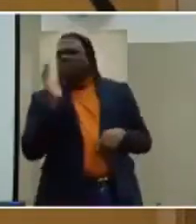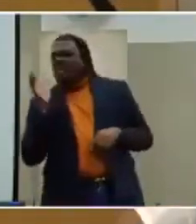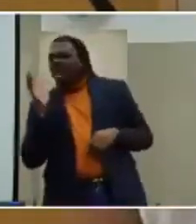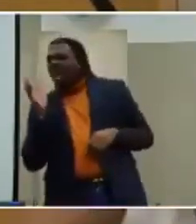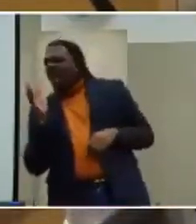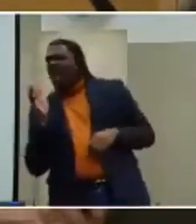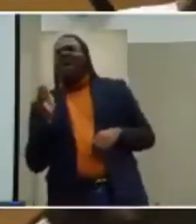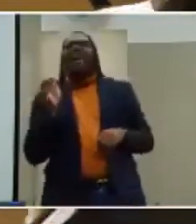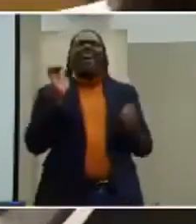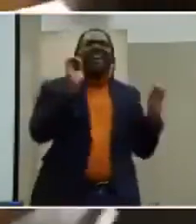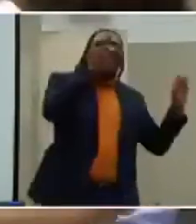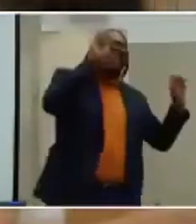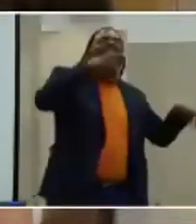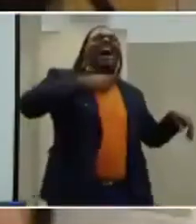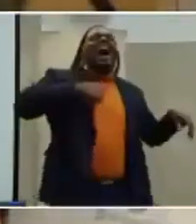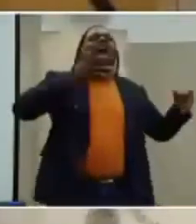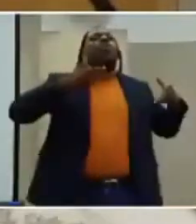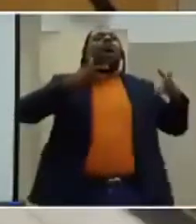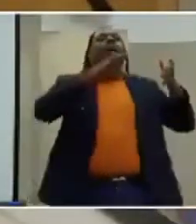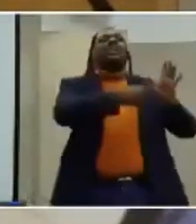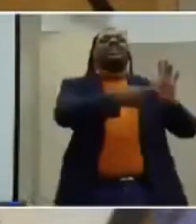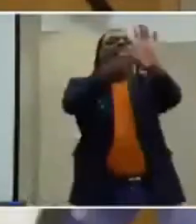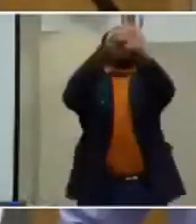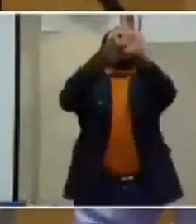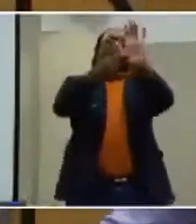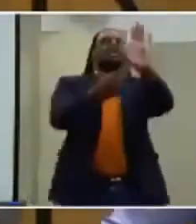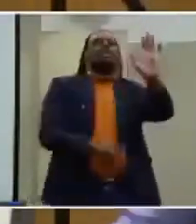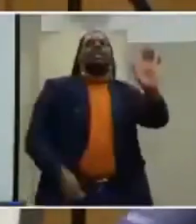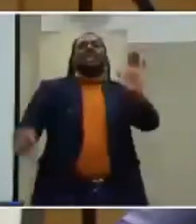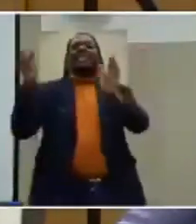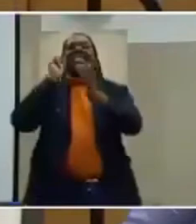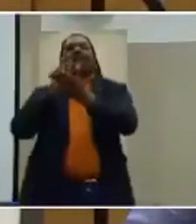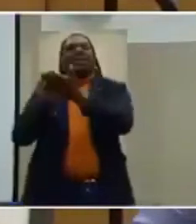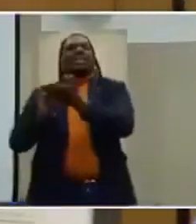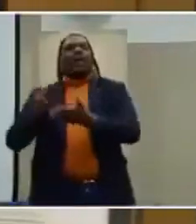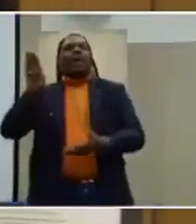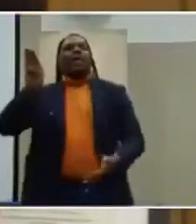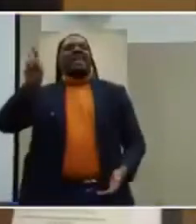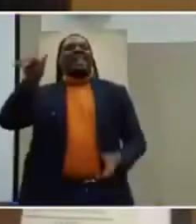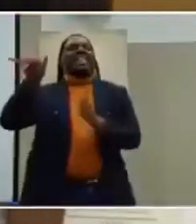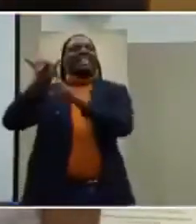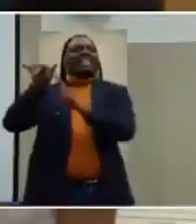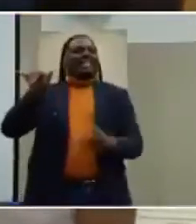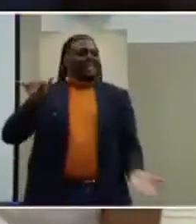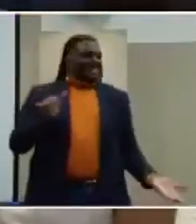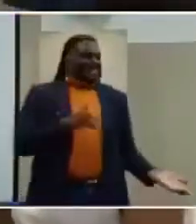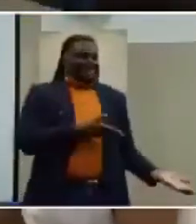Okay, so I'd like to present this to Secretary Beatty.